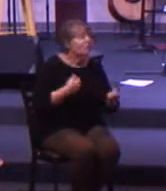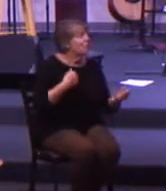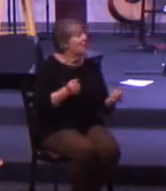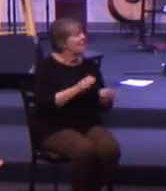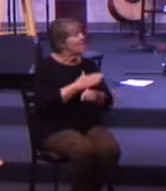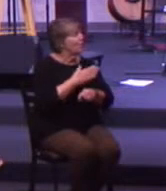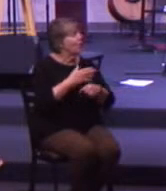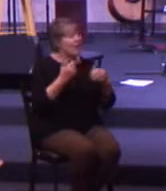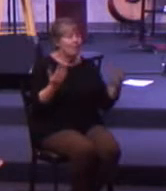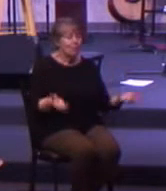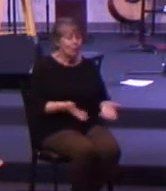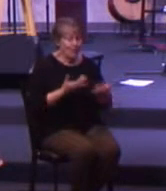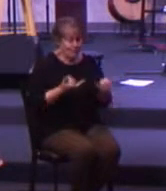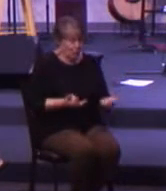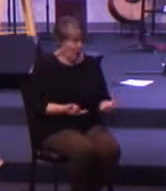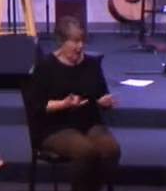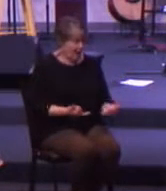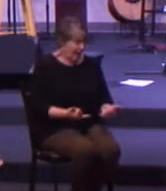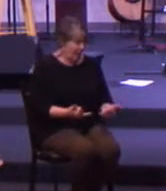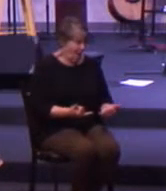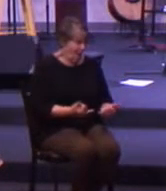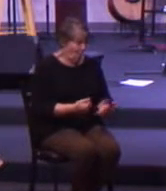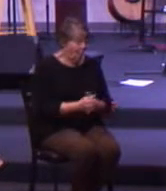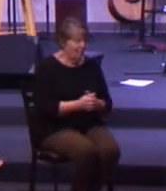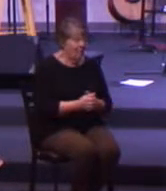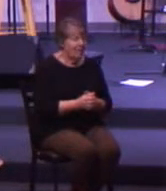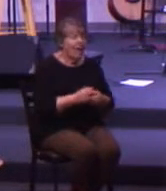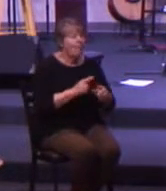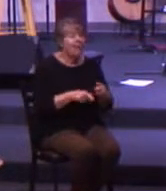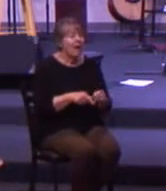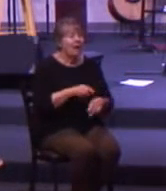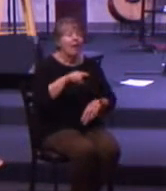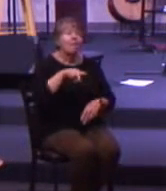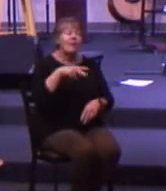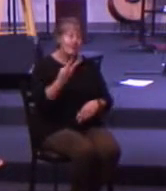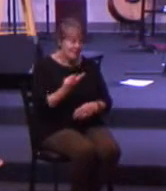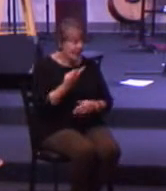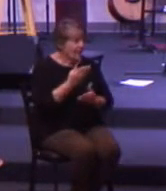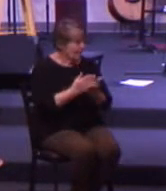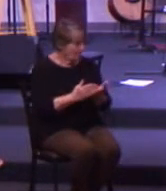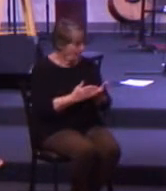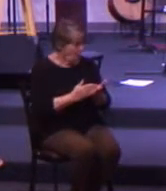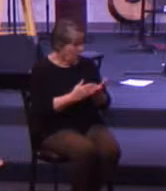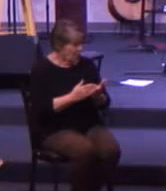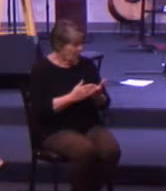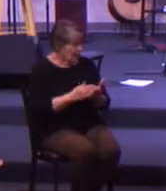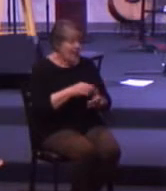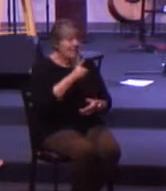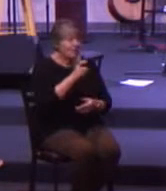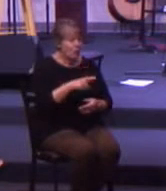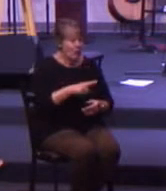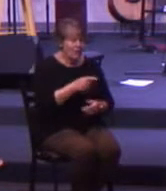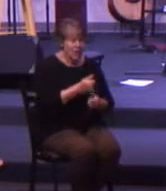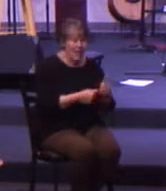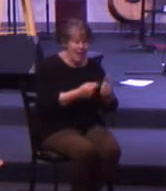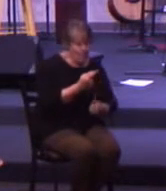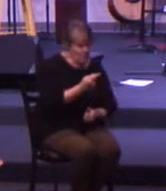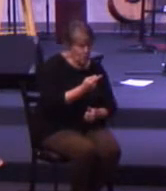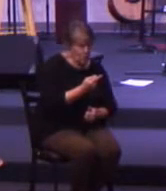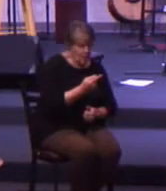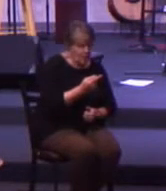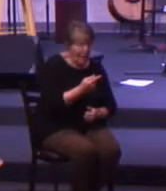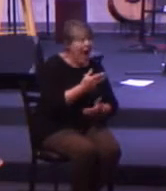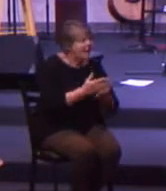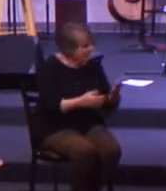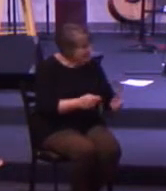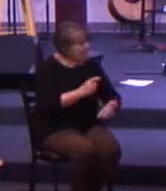present right now? But the question comes with the second part, right? The second part is a question that everybody, every human at some point is going to